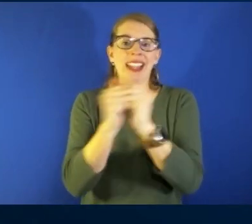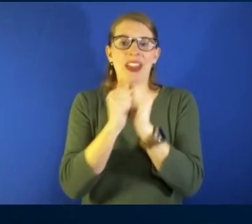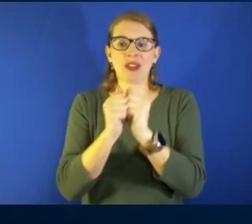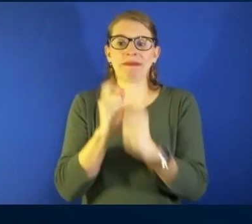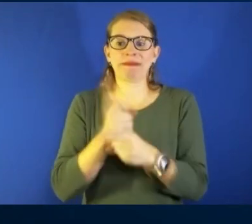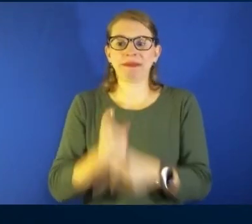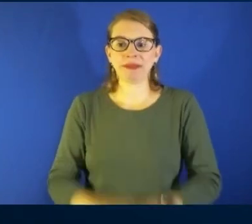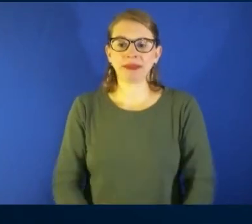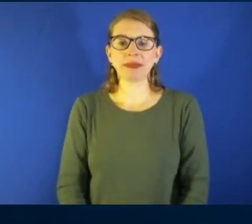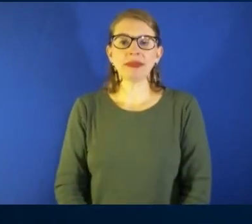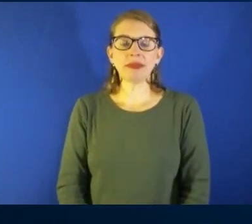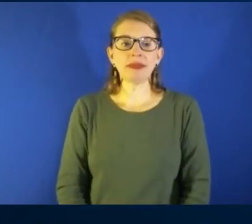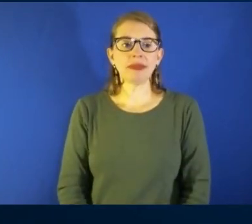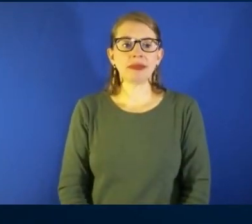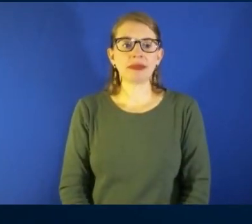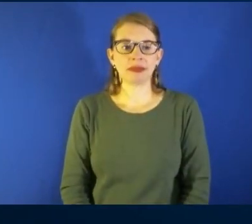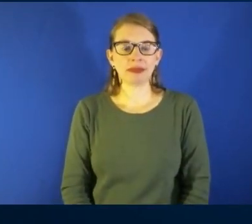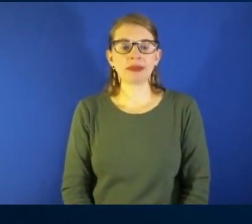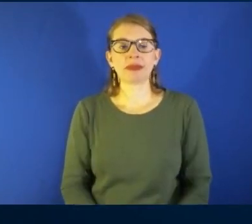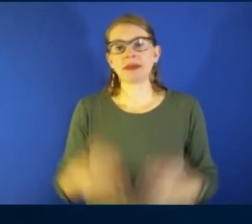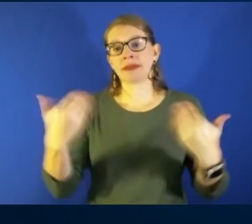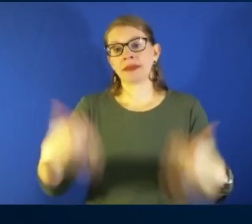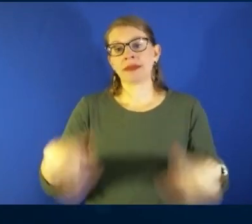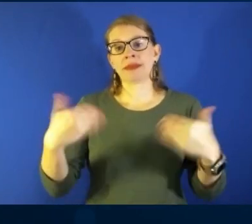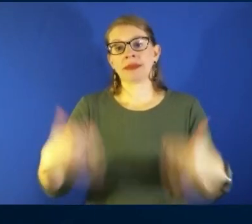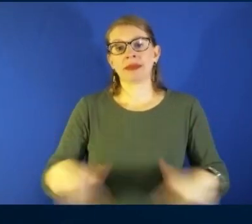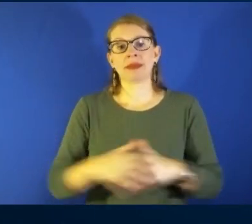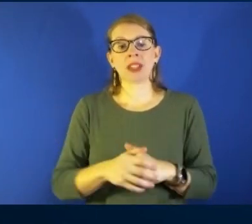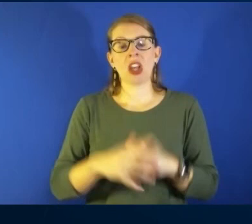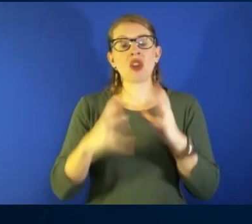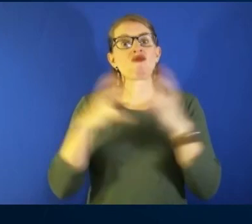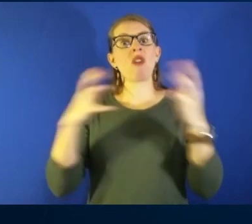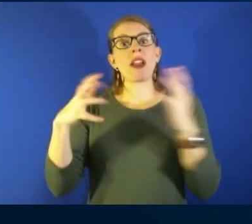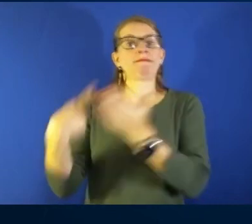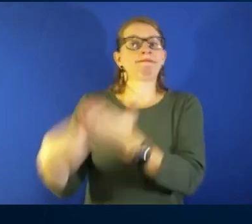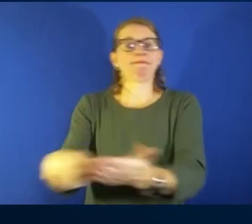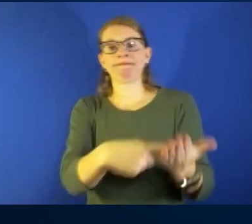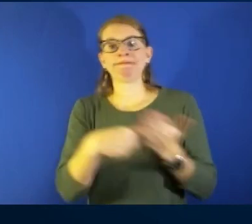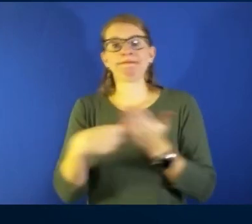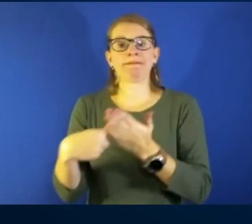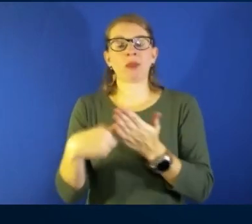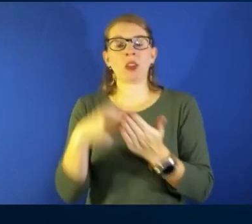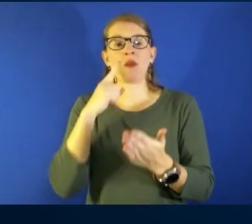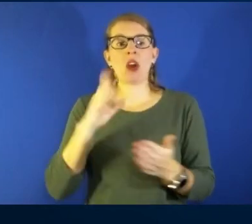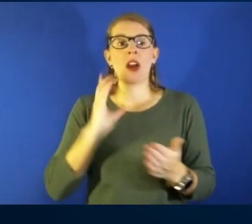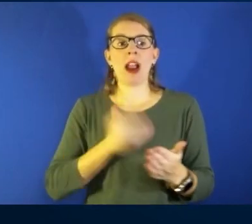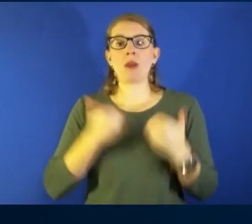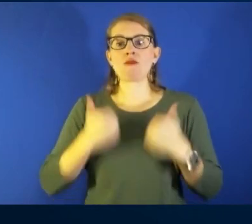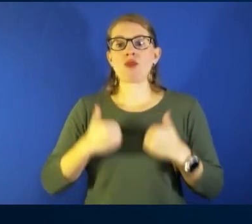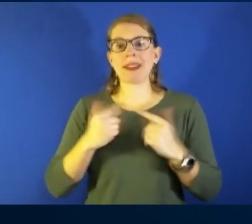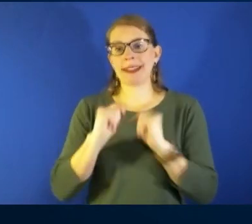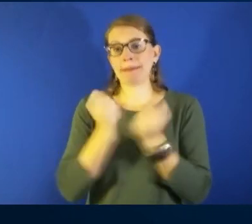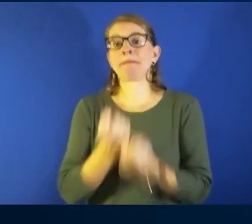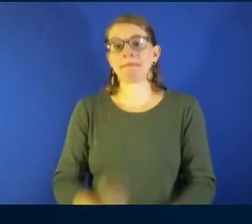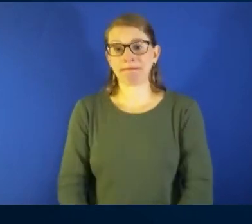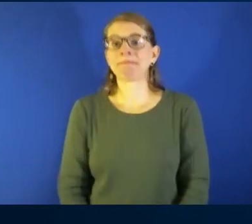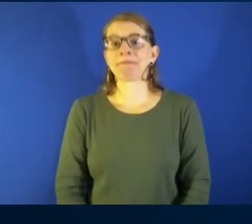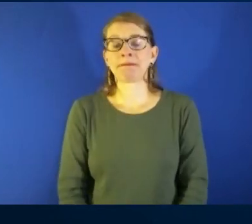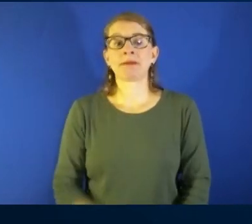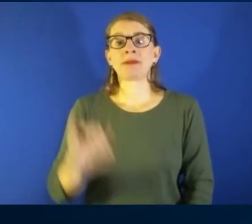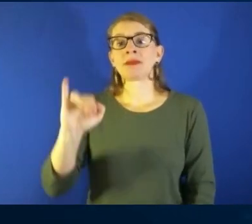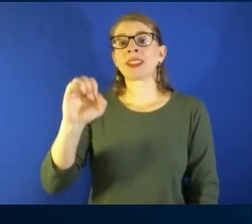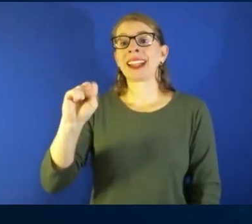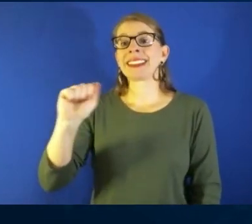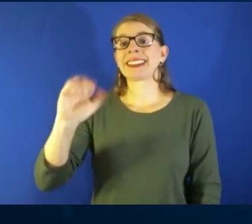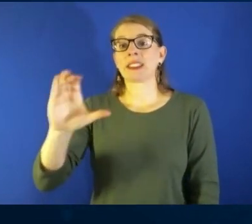rid there's the a body. Tremendous amount of great collaboration on our breast team. Isaac has a question. Yeah.